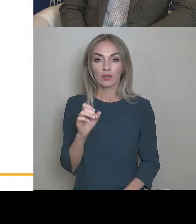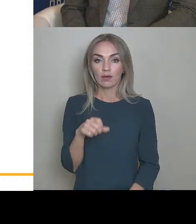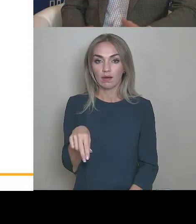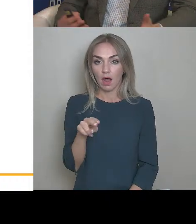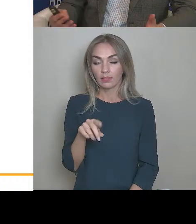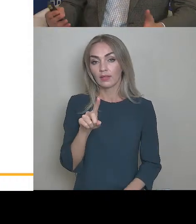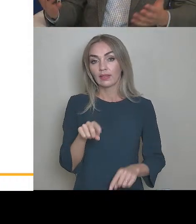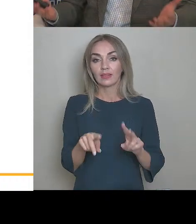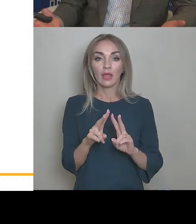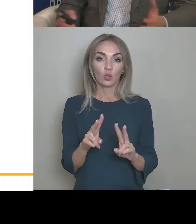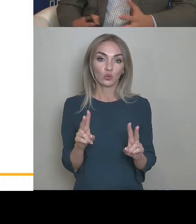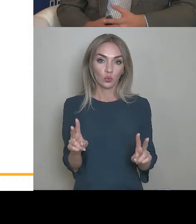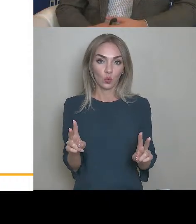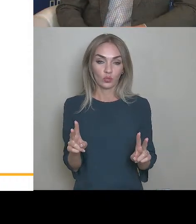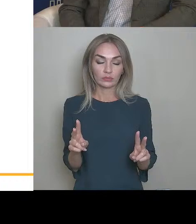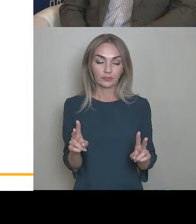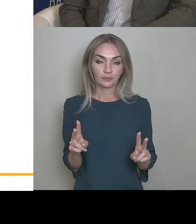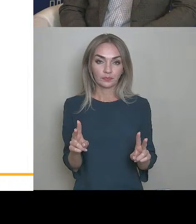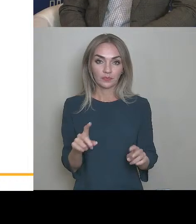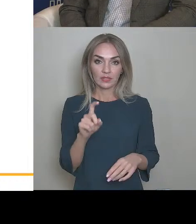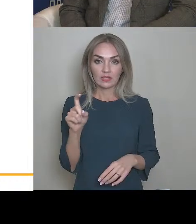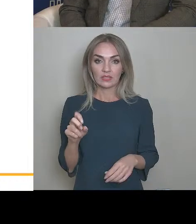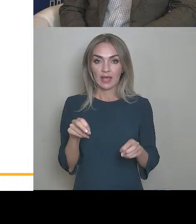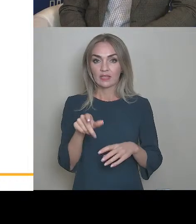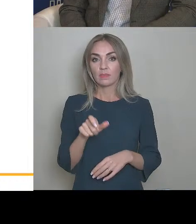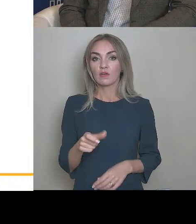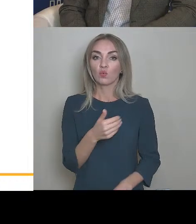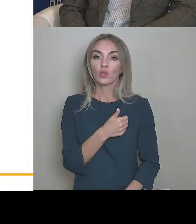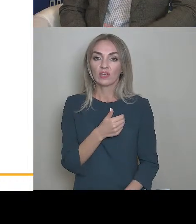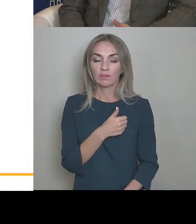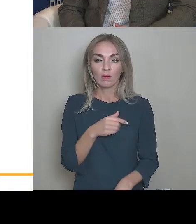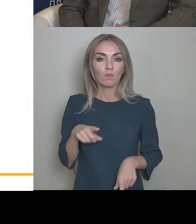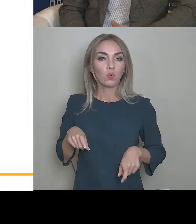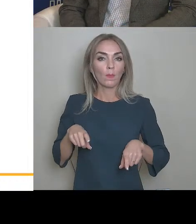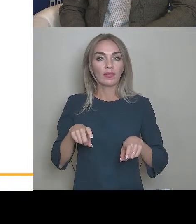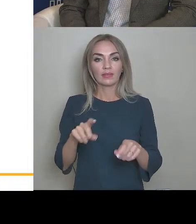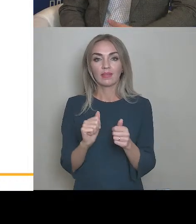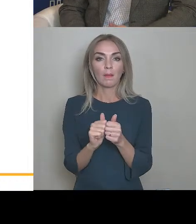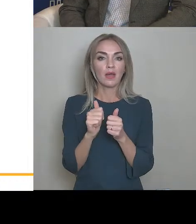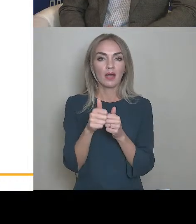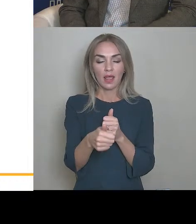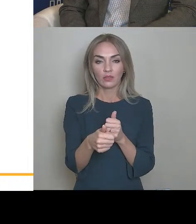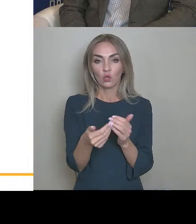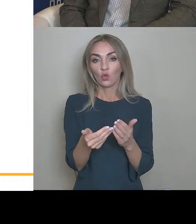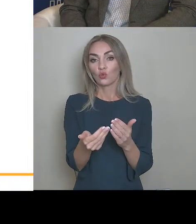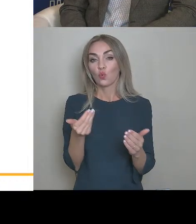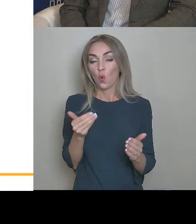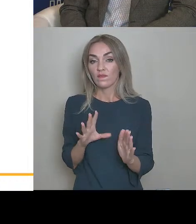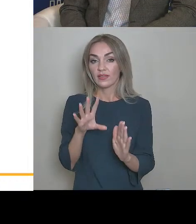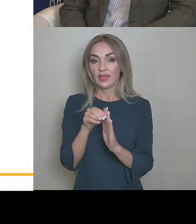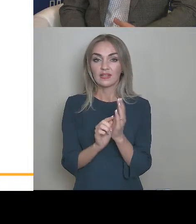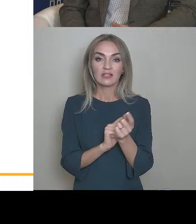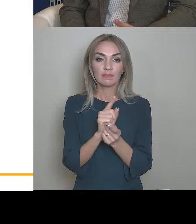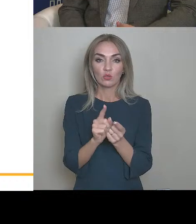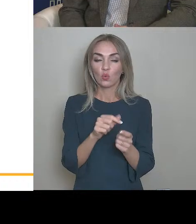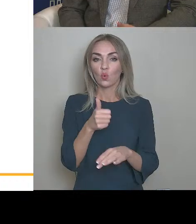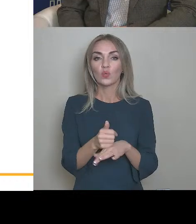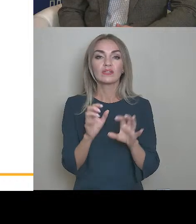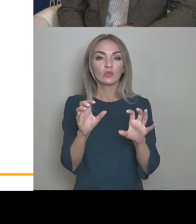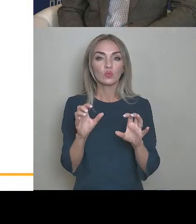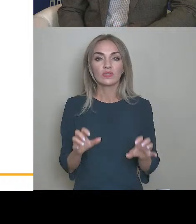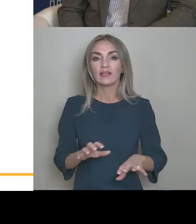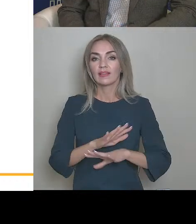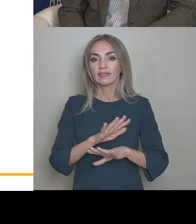ideas, which is about cancelling the Rayon councils. Some of the experts wanted to advance this process